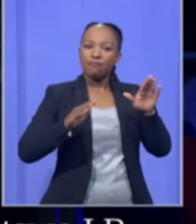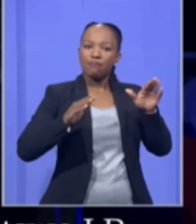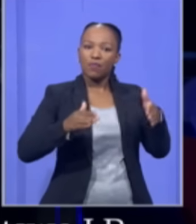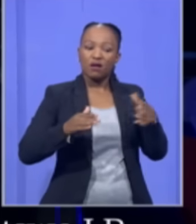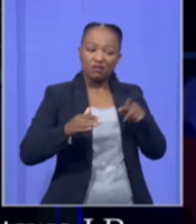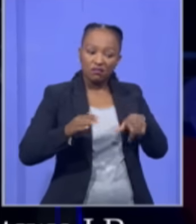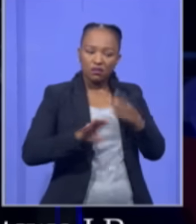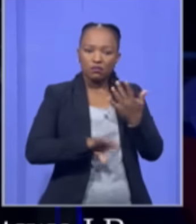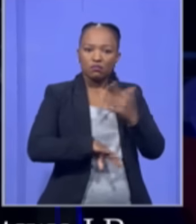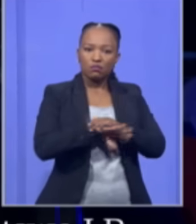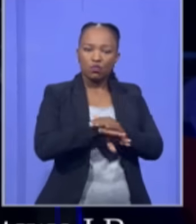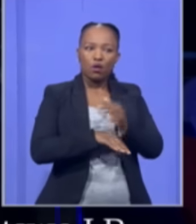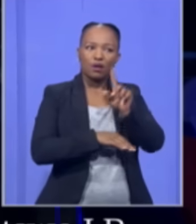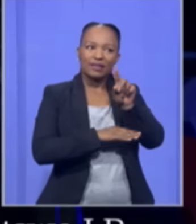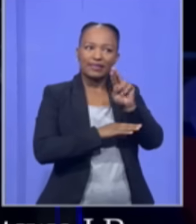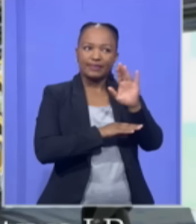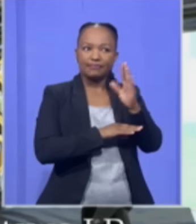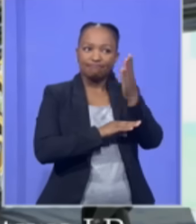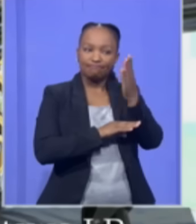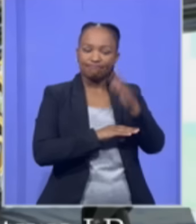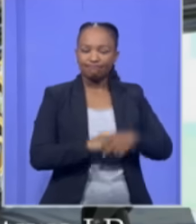kajeno.